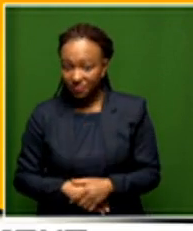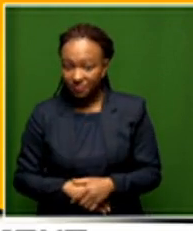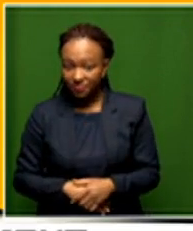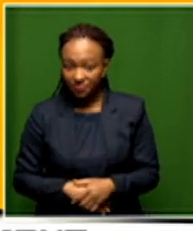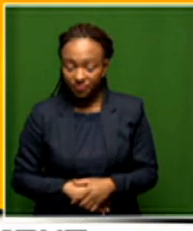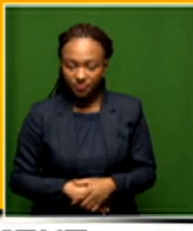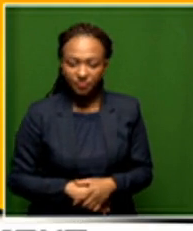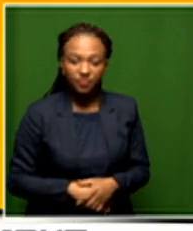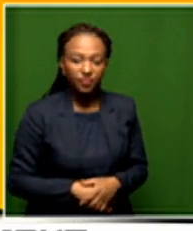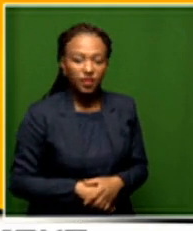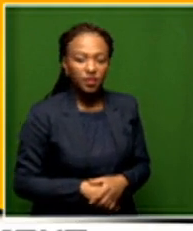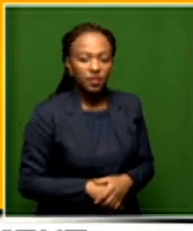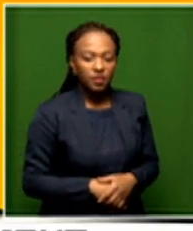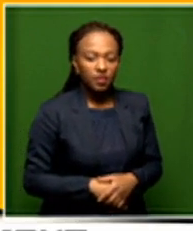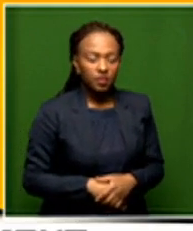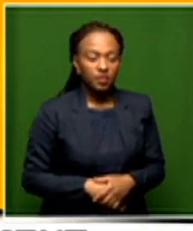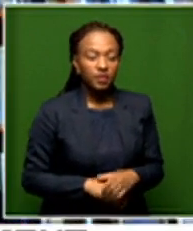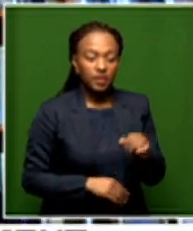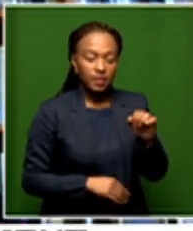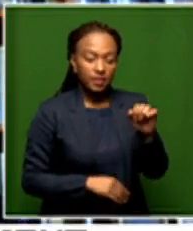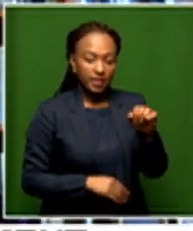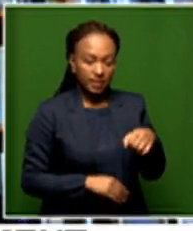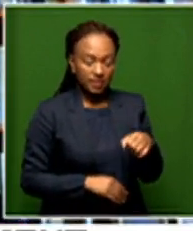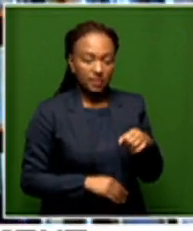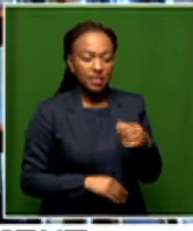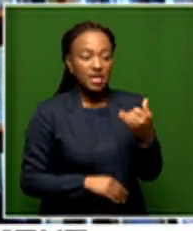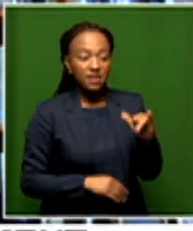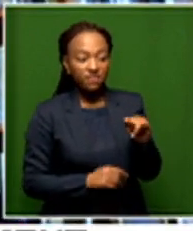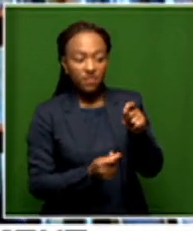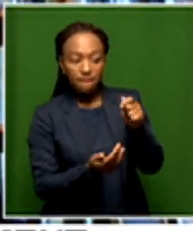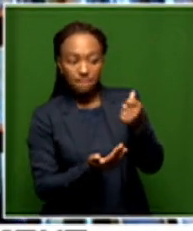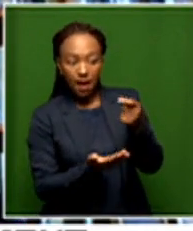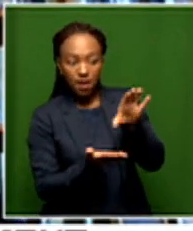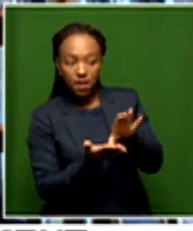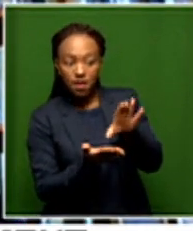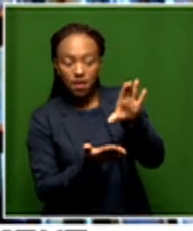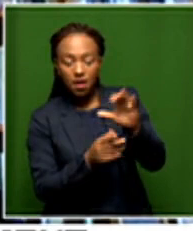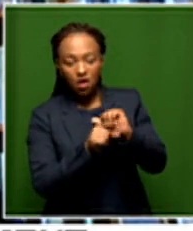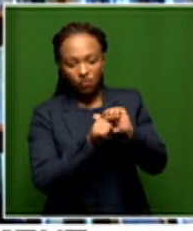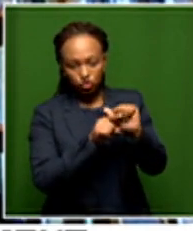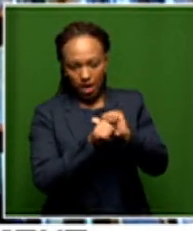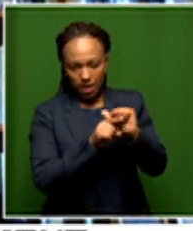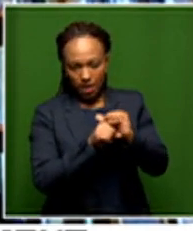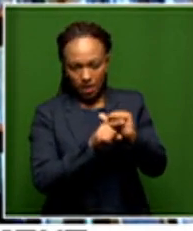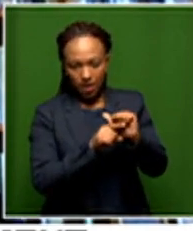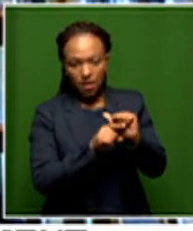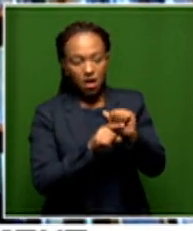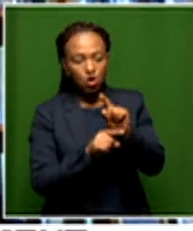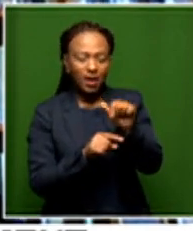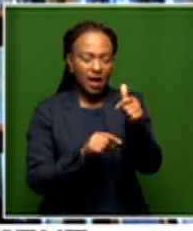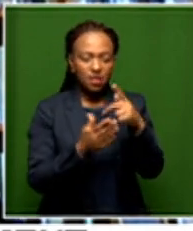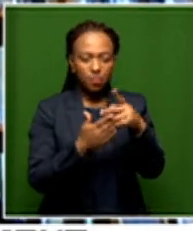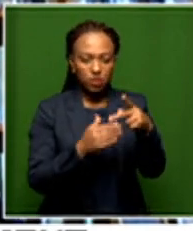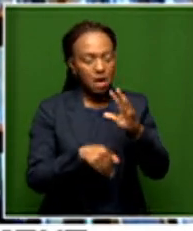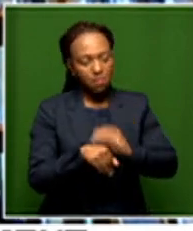It's allocated, and if it is allocated on training rather than on specific projects,